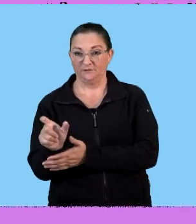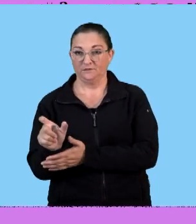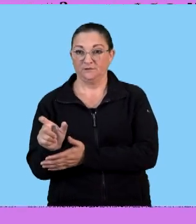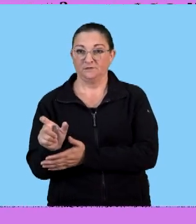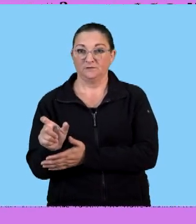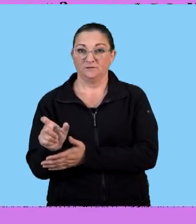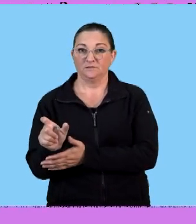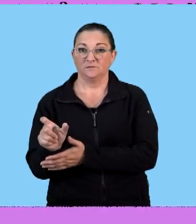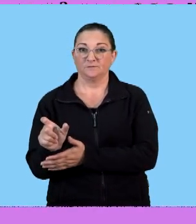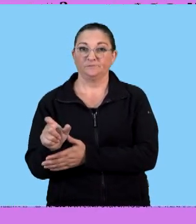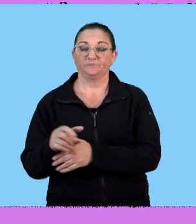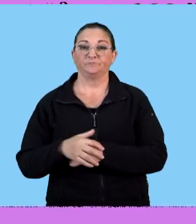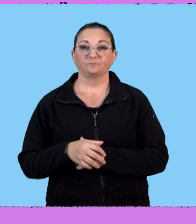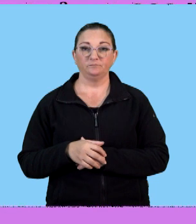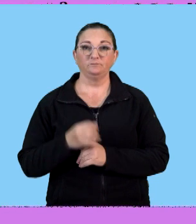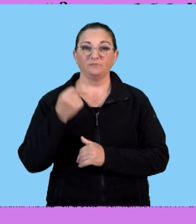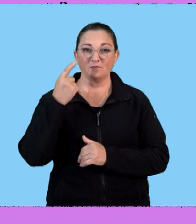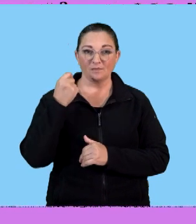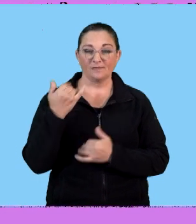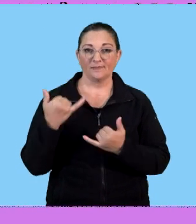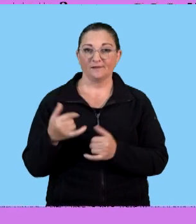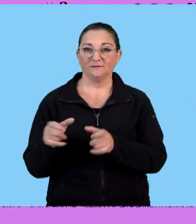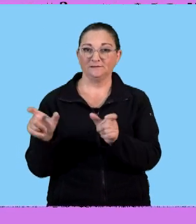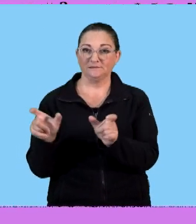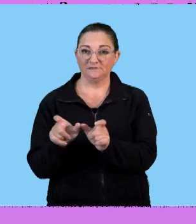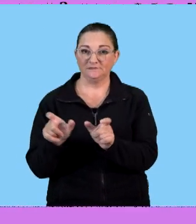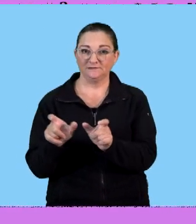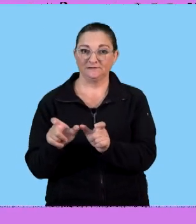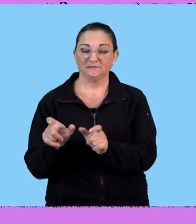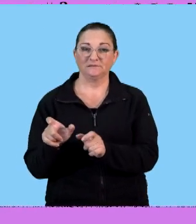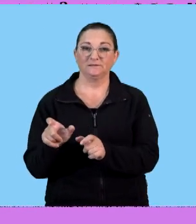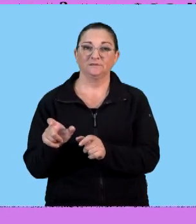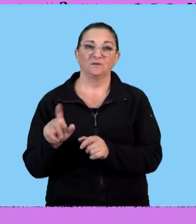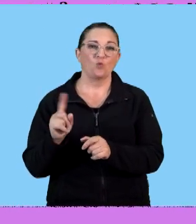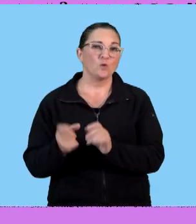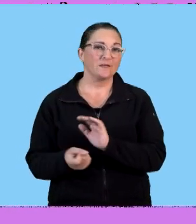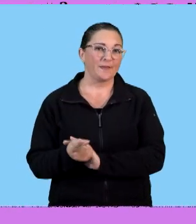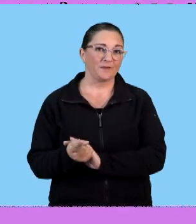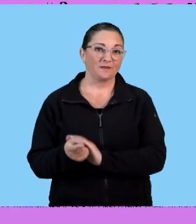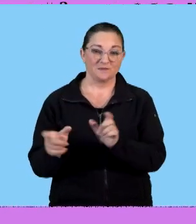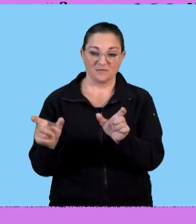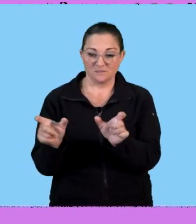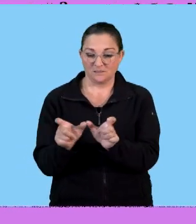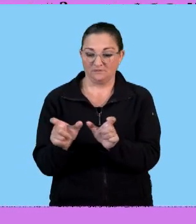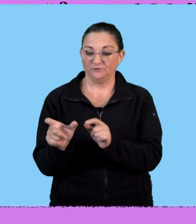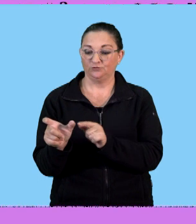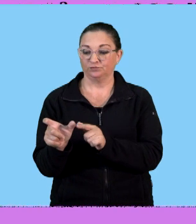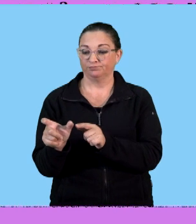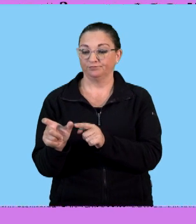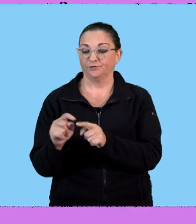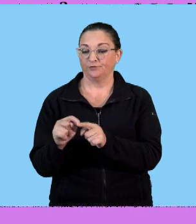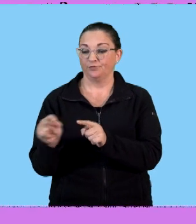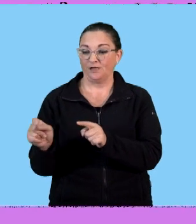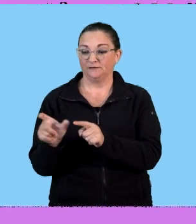be the radius, and I'll indicate it here so that we understand the logic of what we are doing. So the radius is then